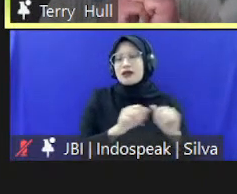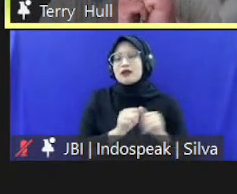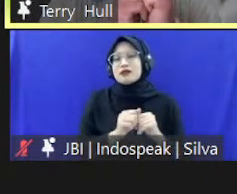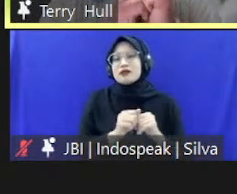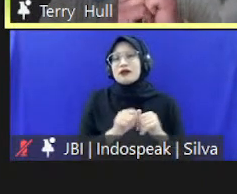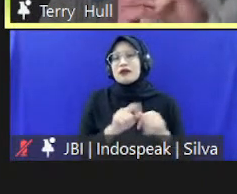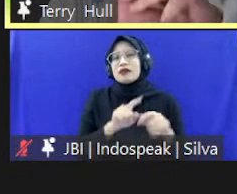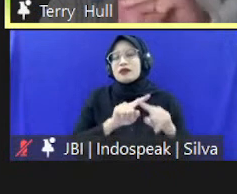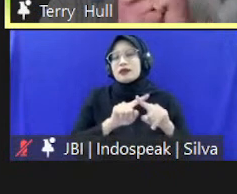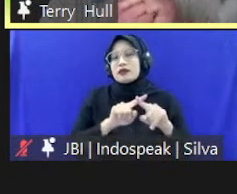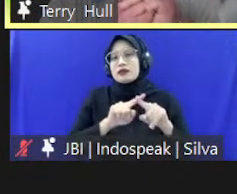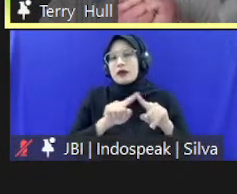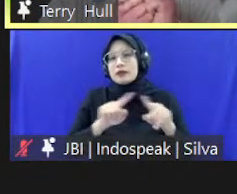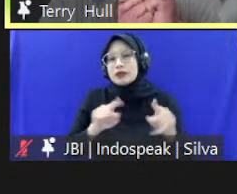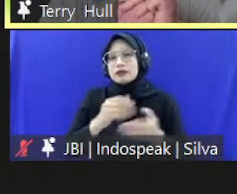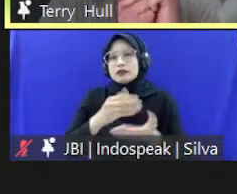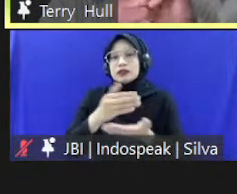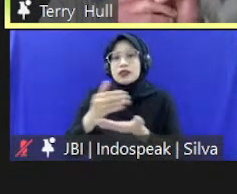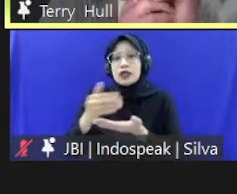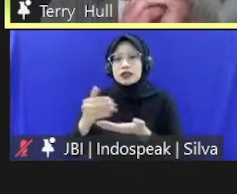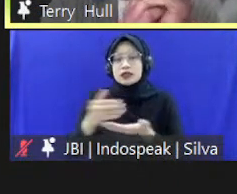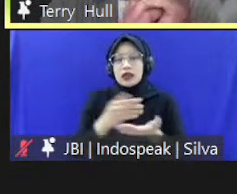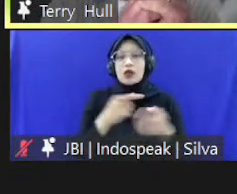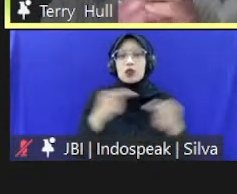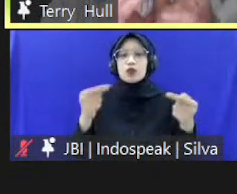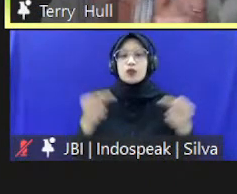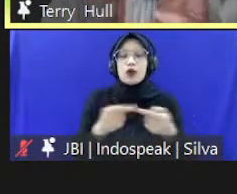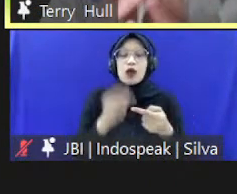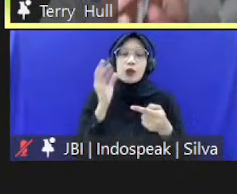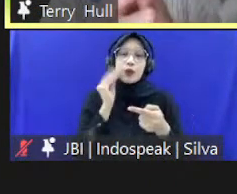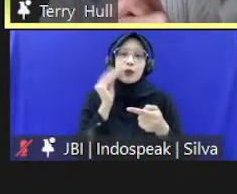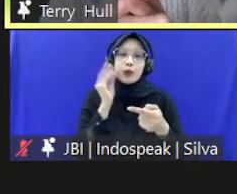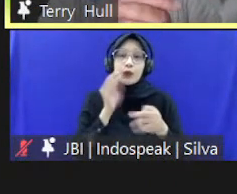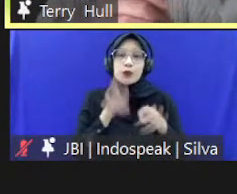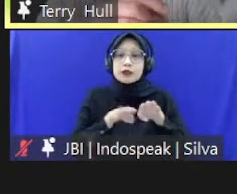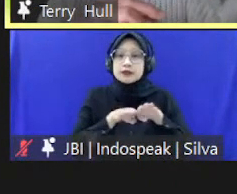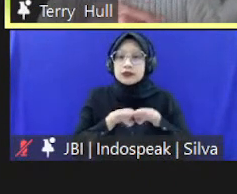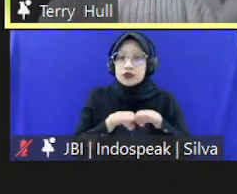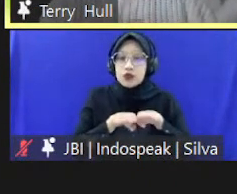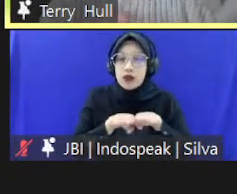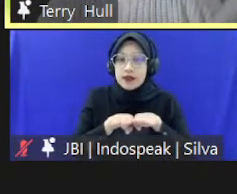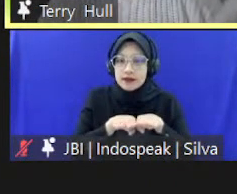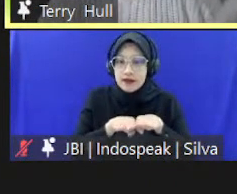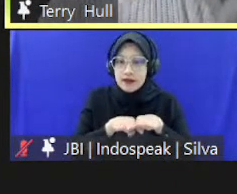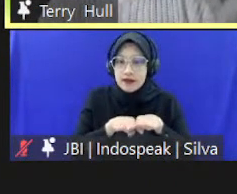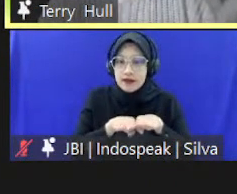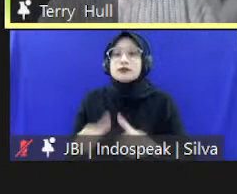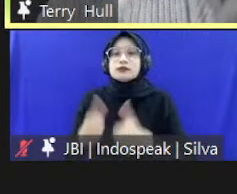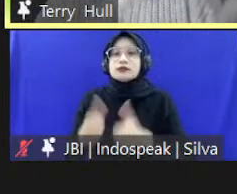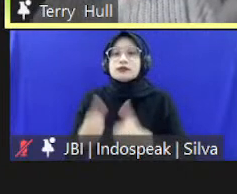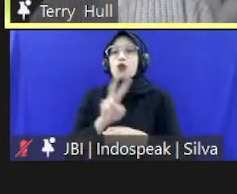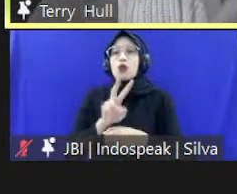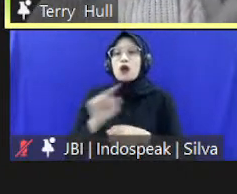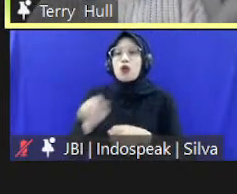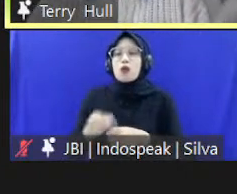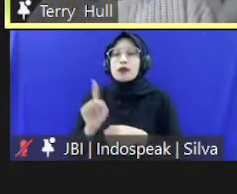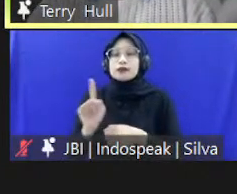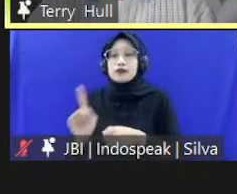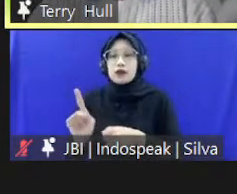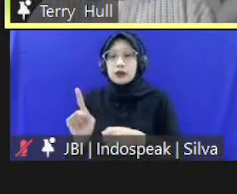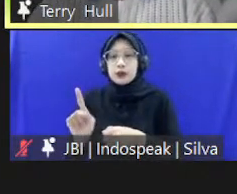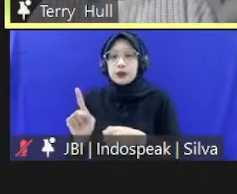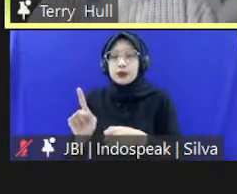the age distribution, we get 2.1, which means Indonesia has replacement